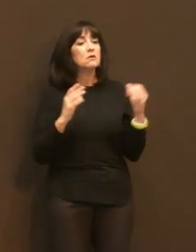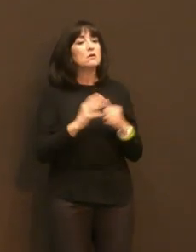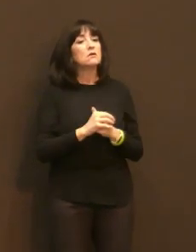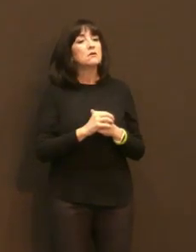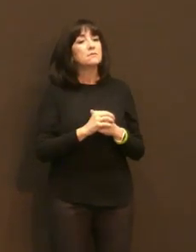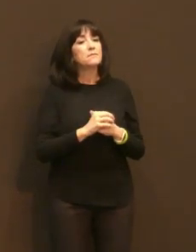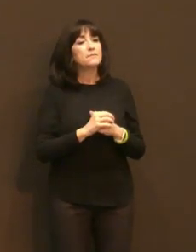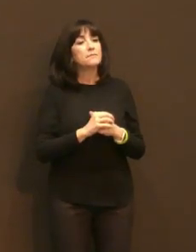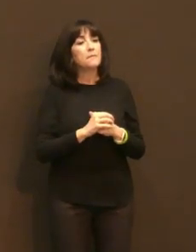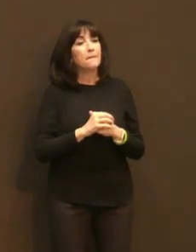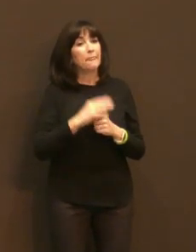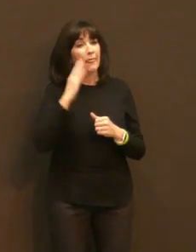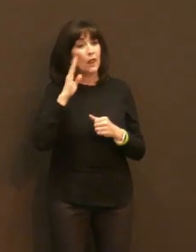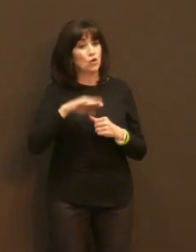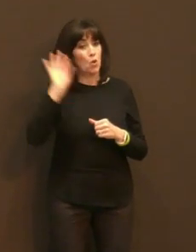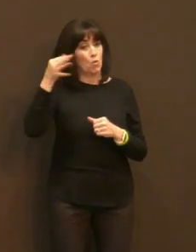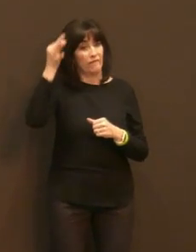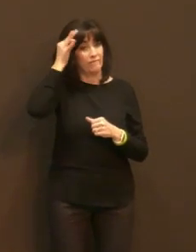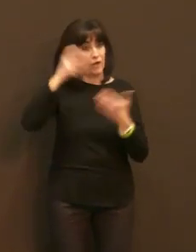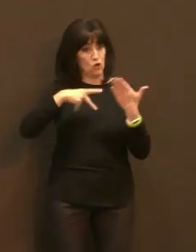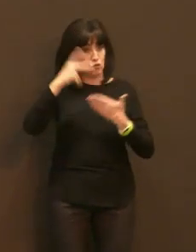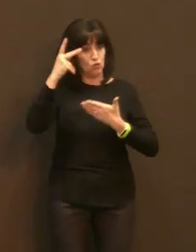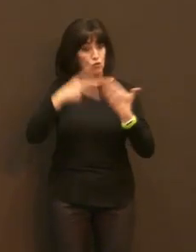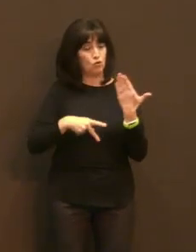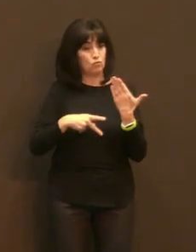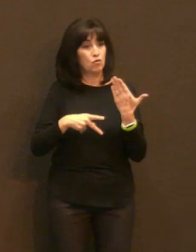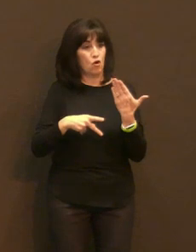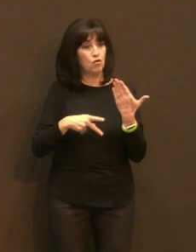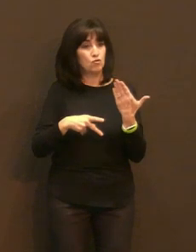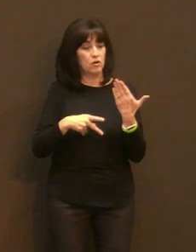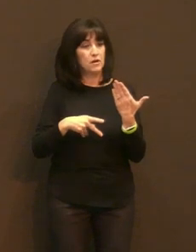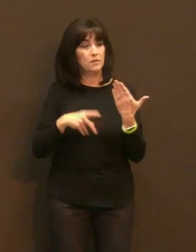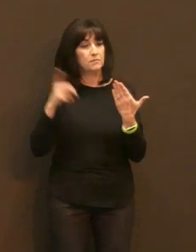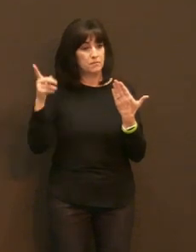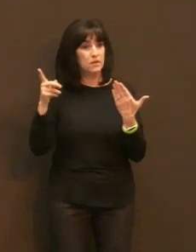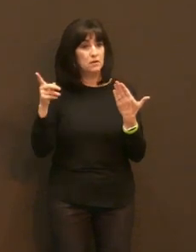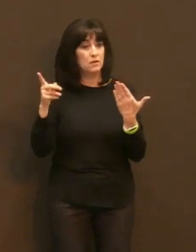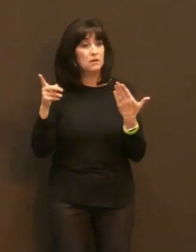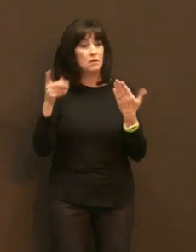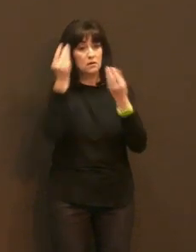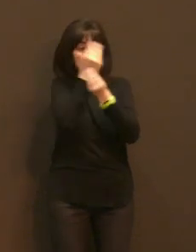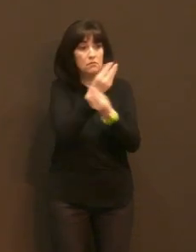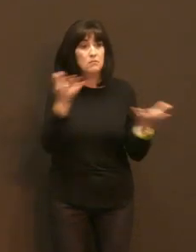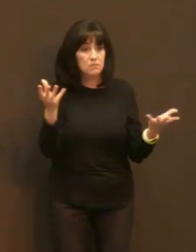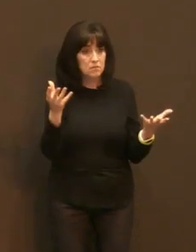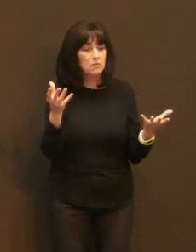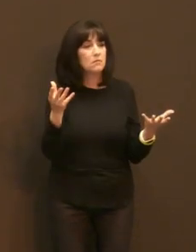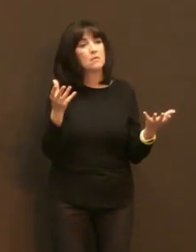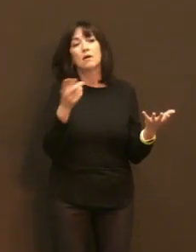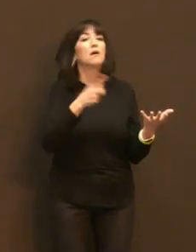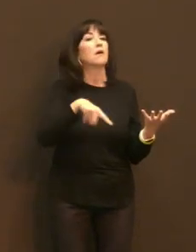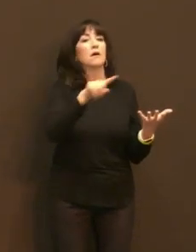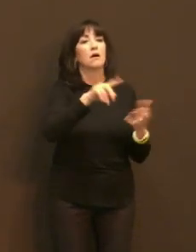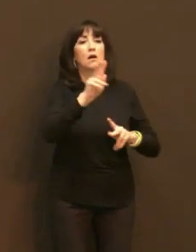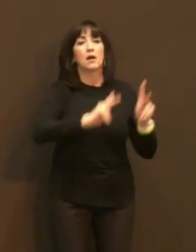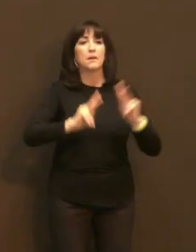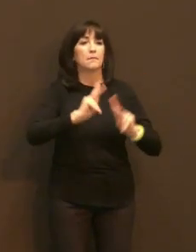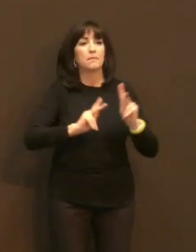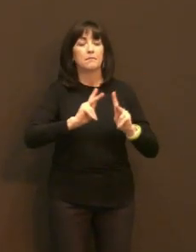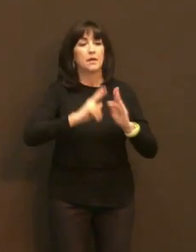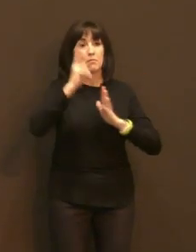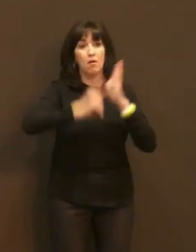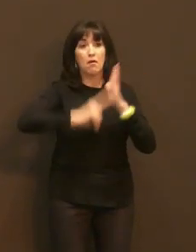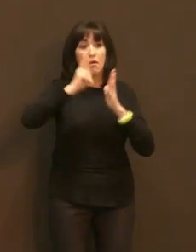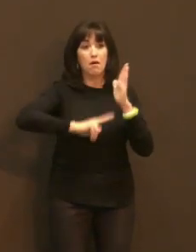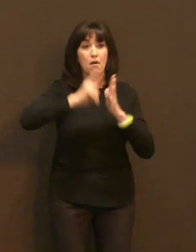the federal program was oversubscribed in like a week or two, and that's what the debate is going on in the